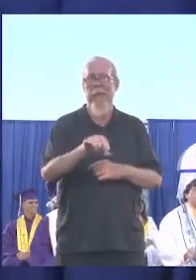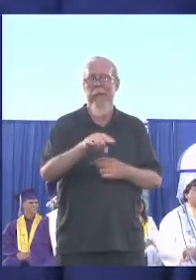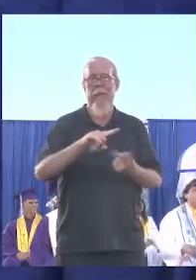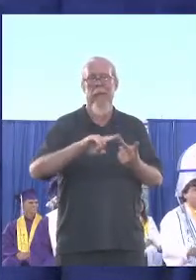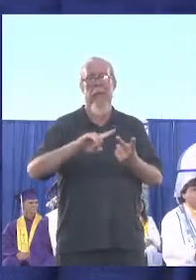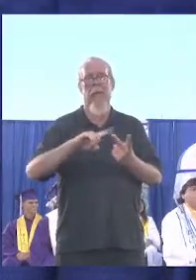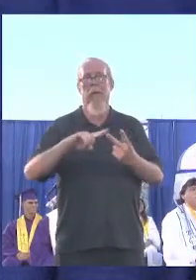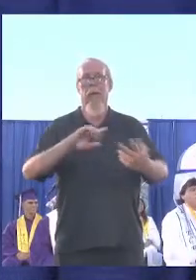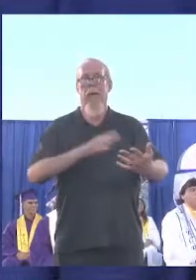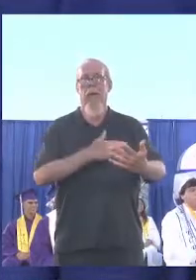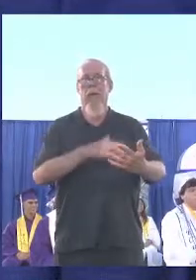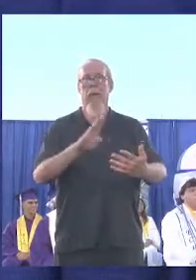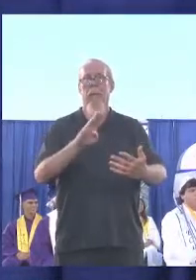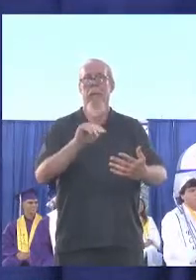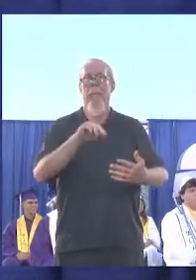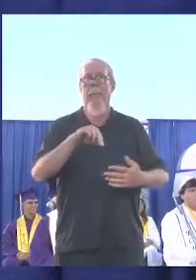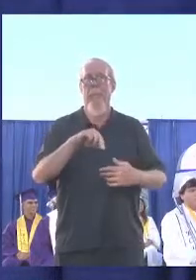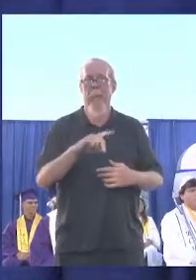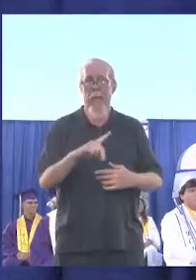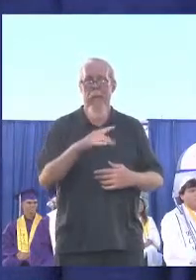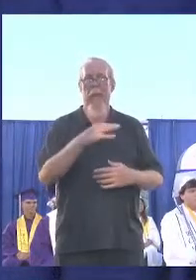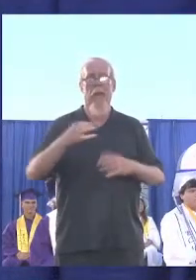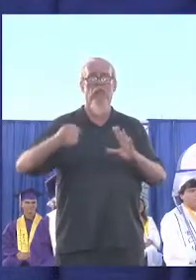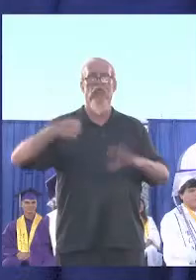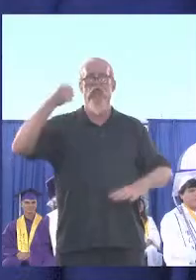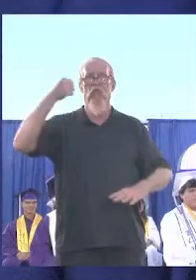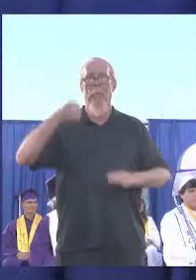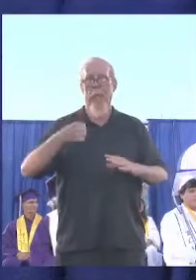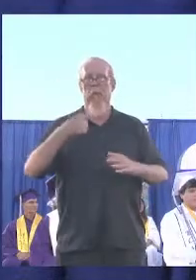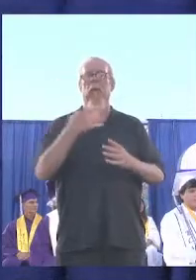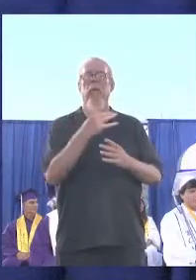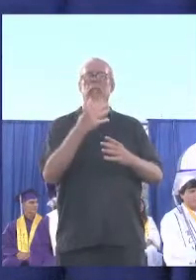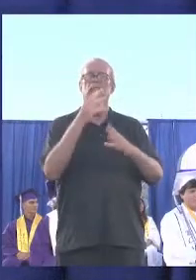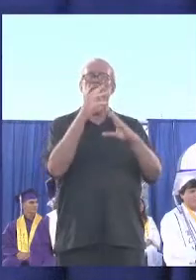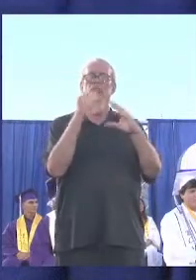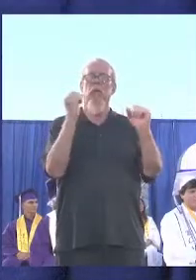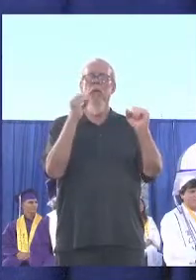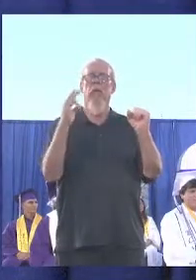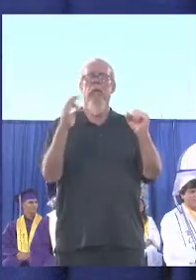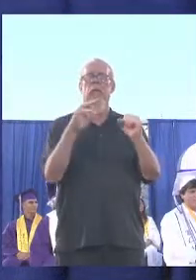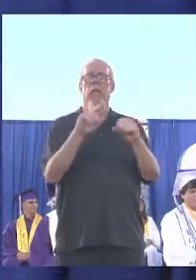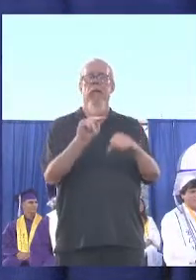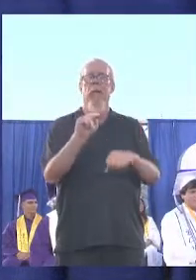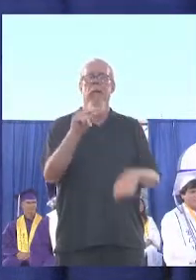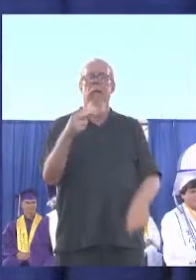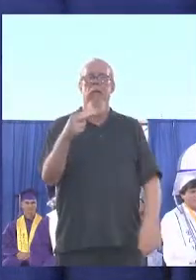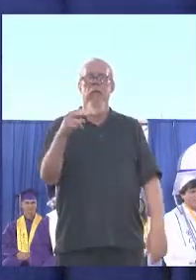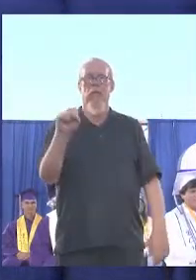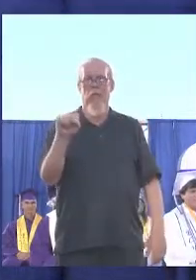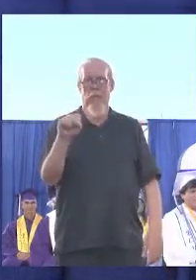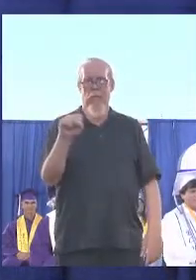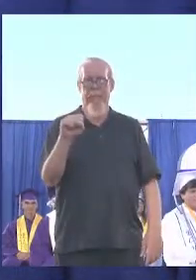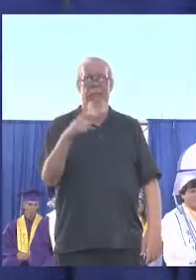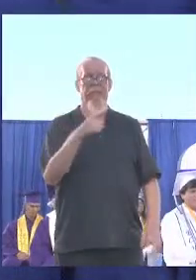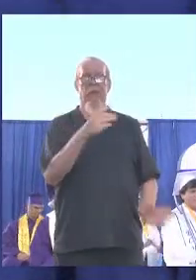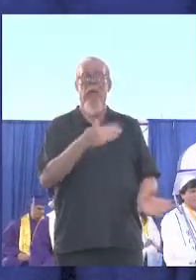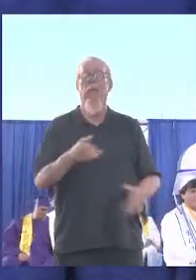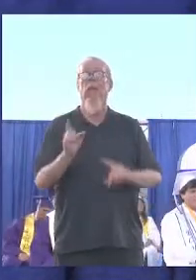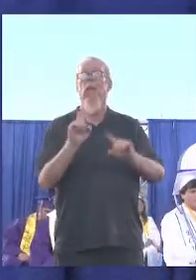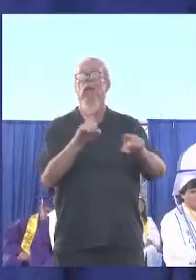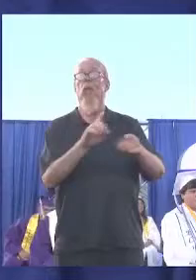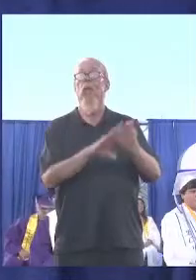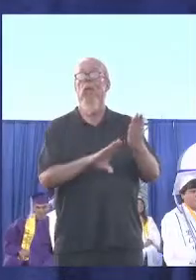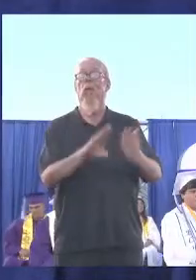year's drum major and president of NHS. Lizette will be attending Notre Dame